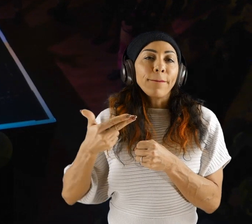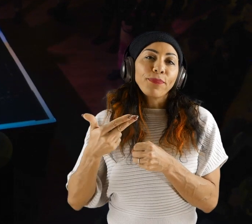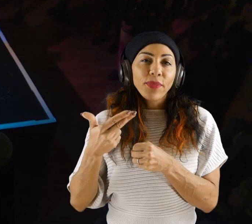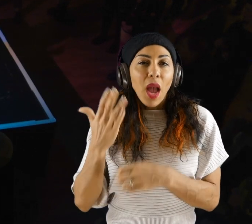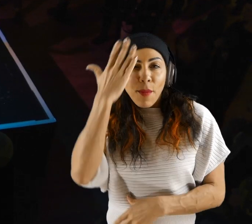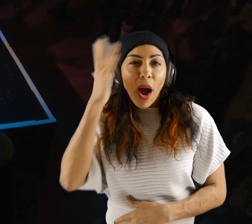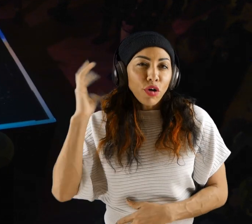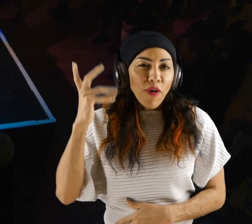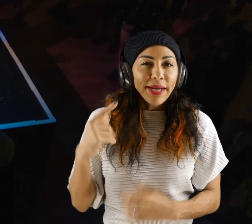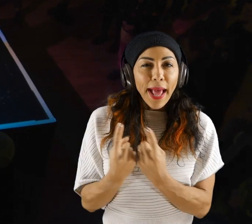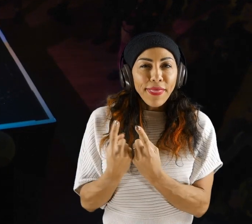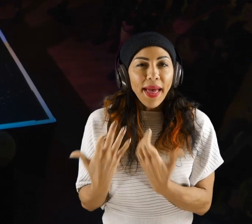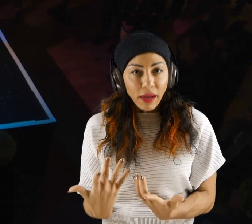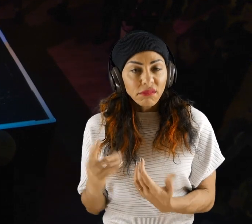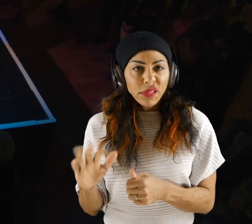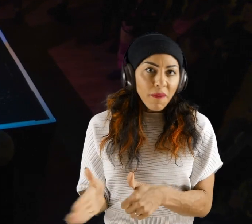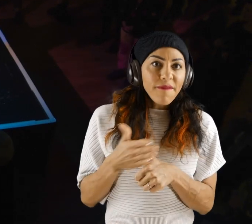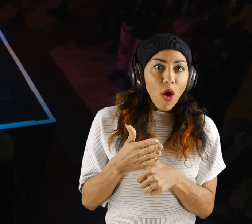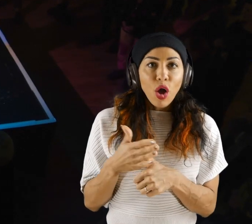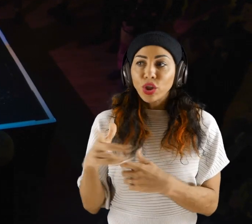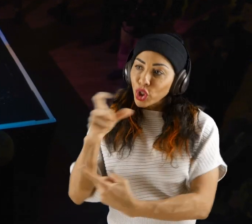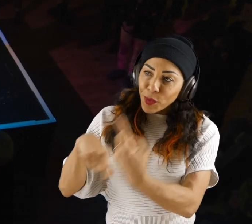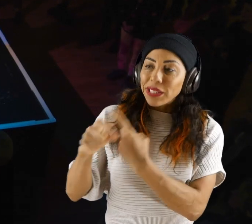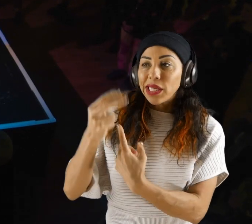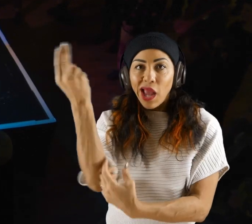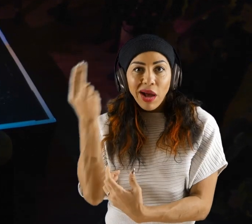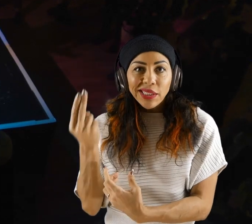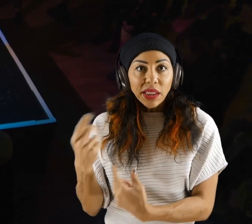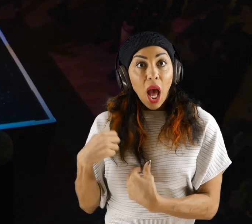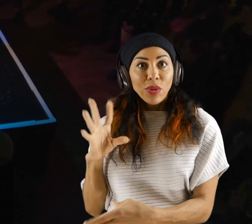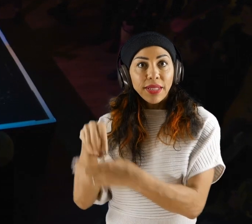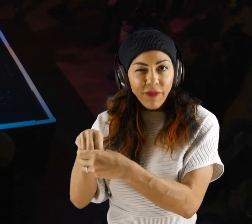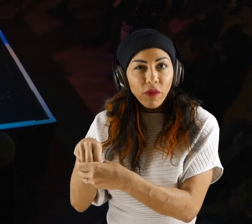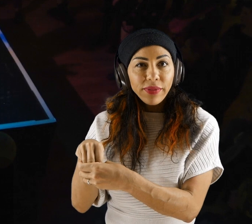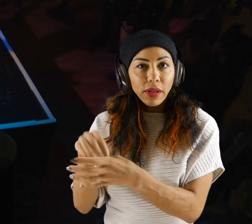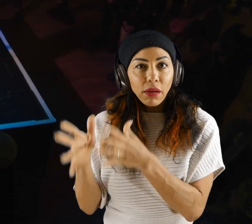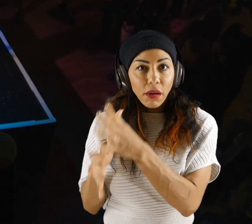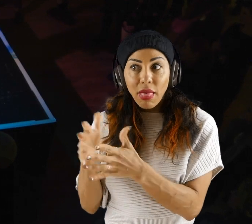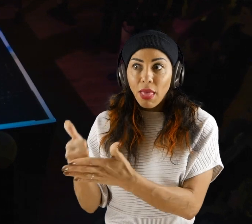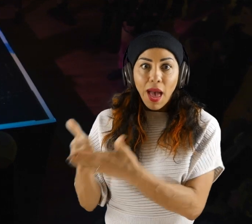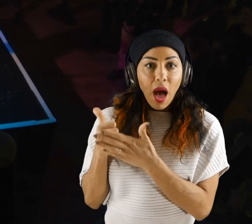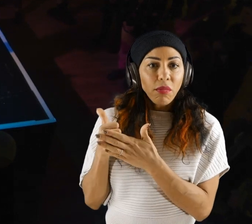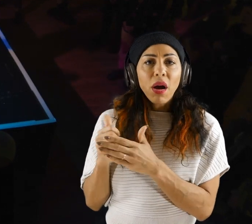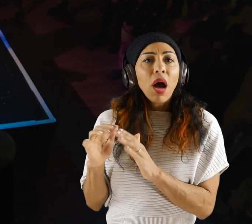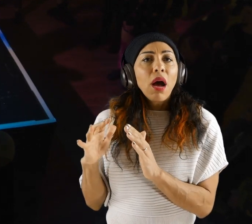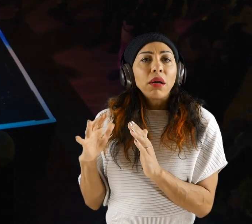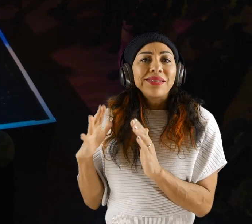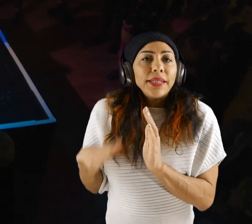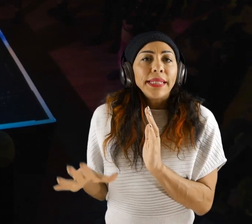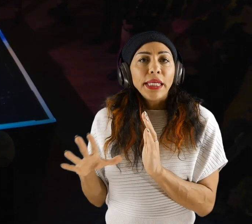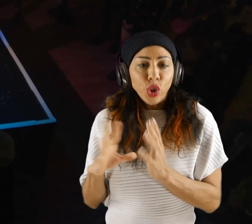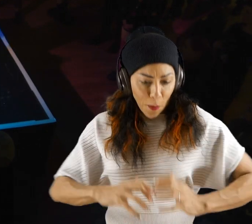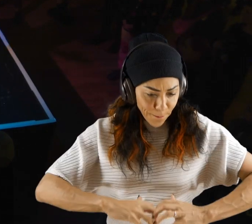that was the first, I guess, artistic community that I was part of, and that helped. I didn't feel like I needed to build a village. It was like